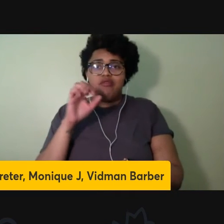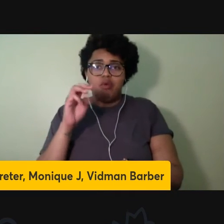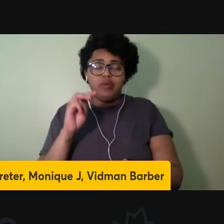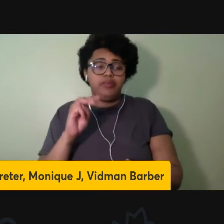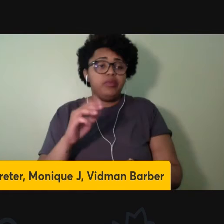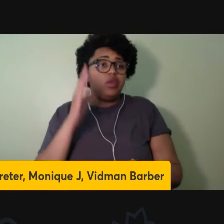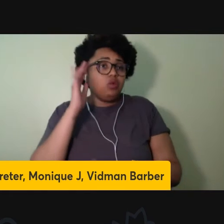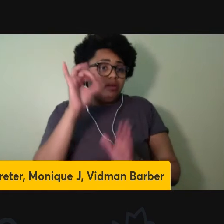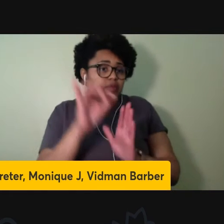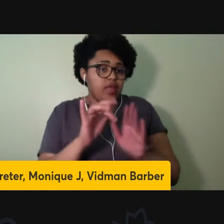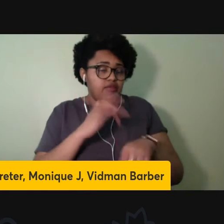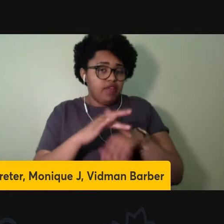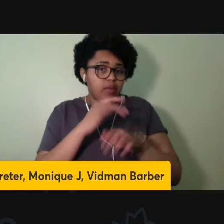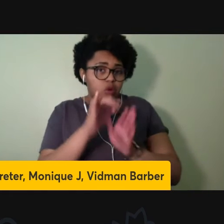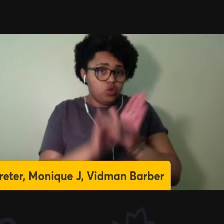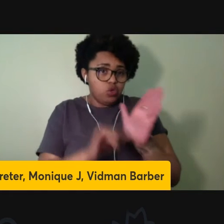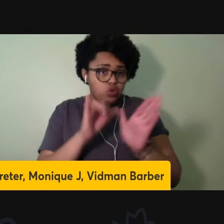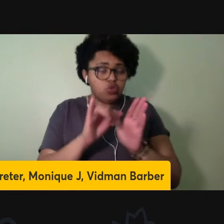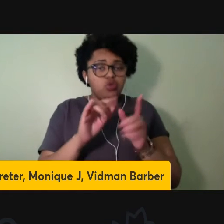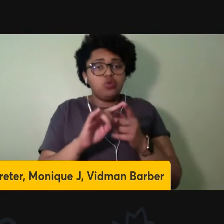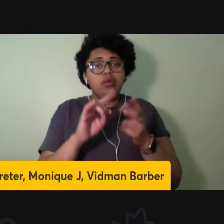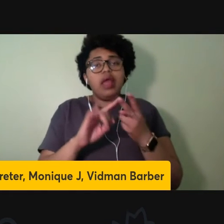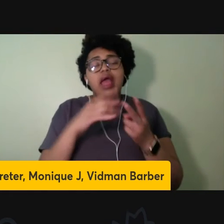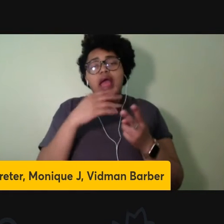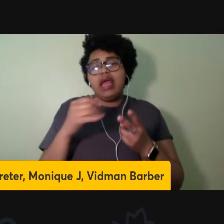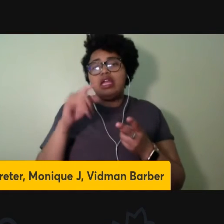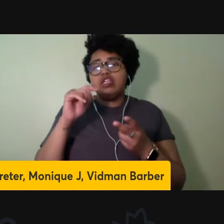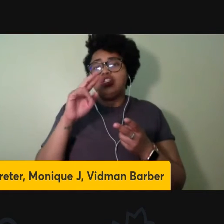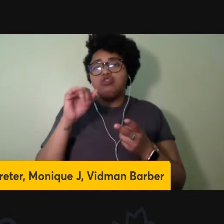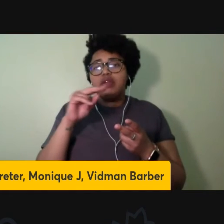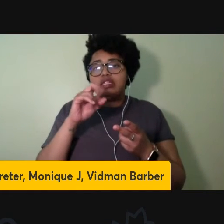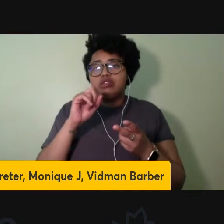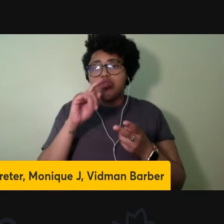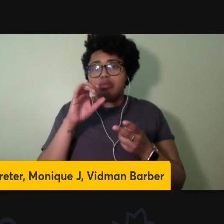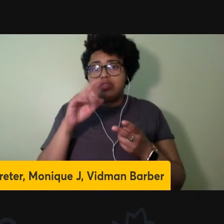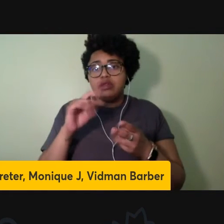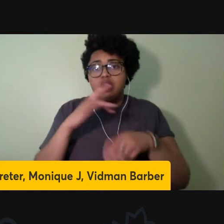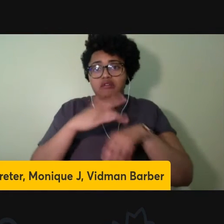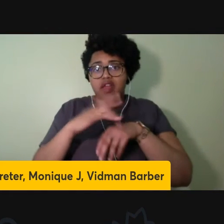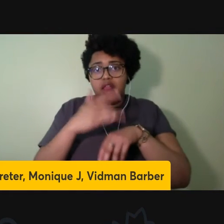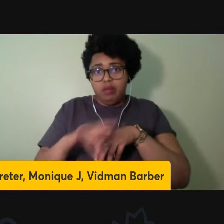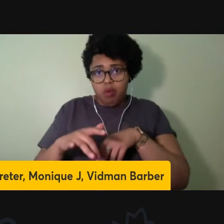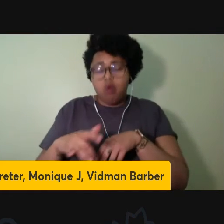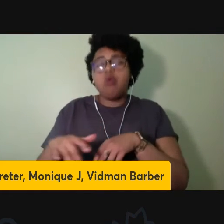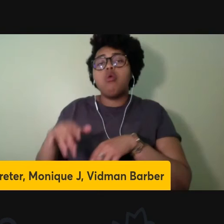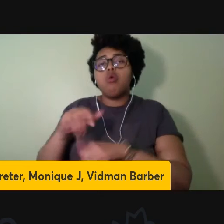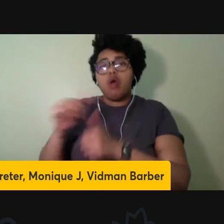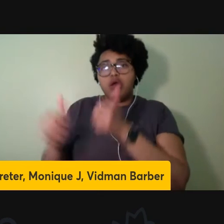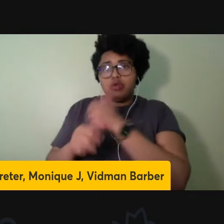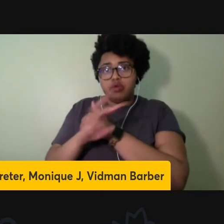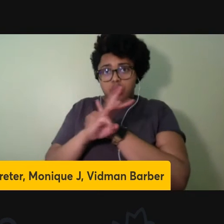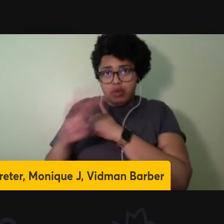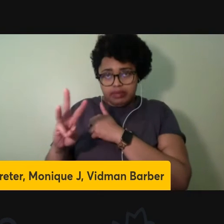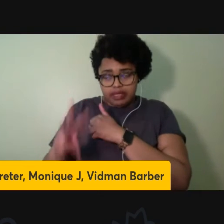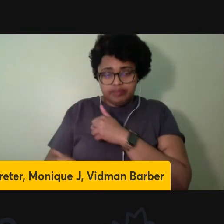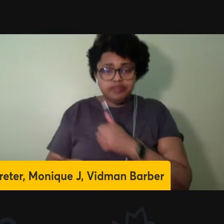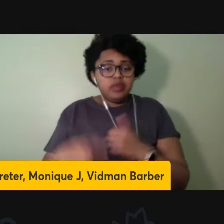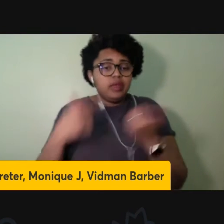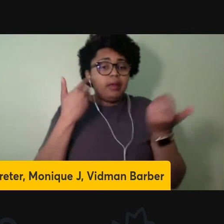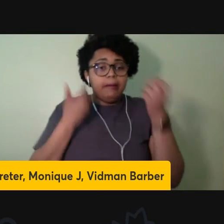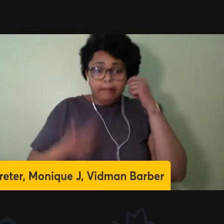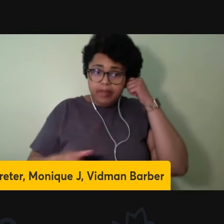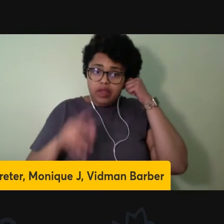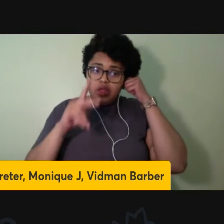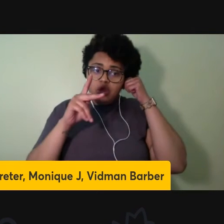website, blackandimmuno.org. My name is Kristen Carter. I'm a postdoc at Yale University, and I will be the moderator for the session